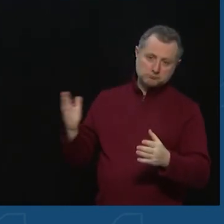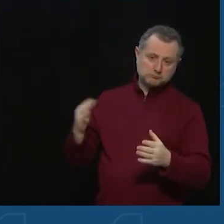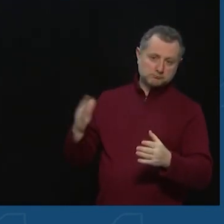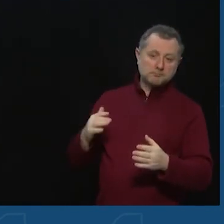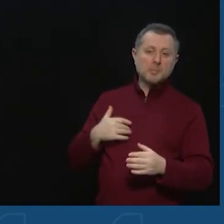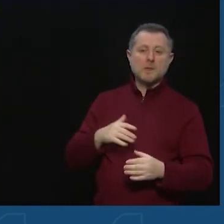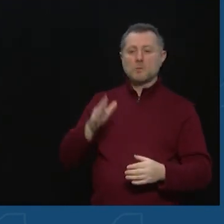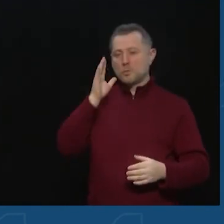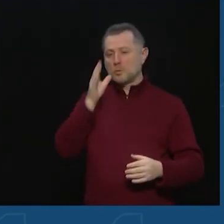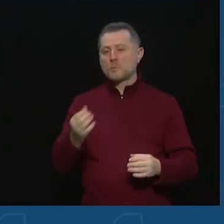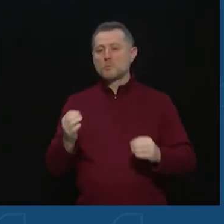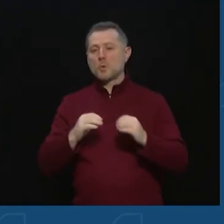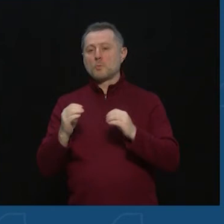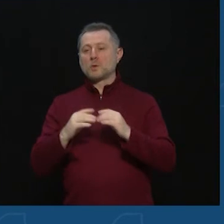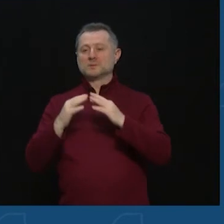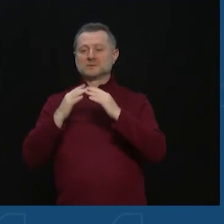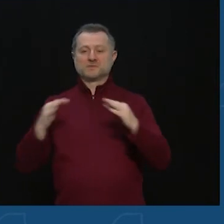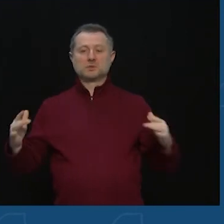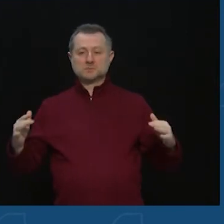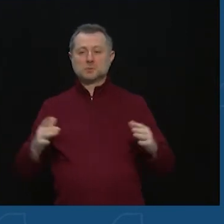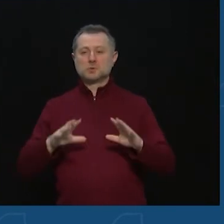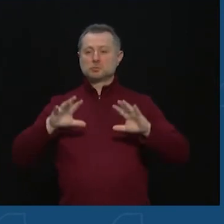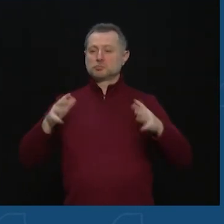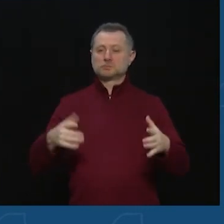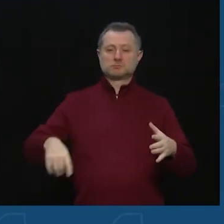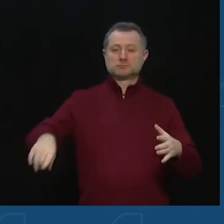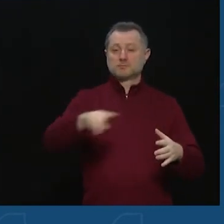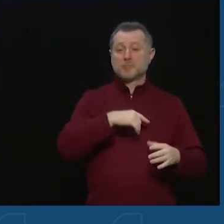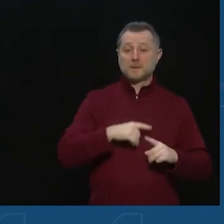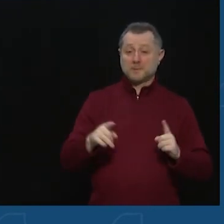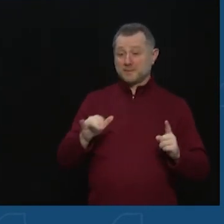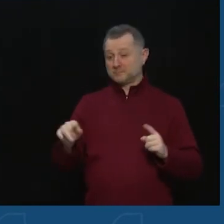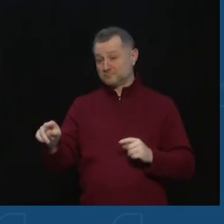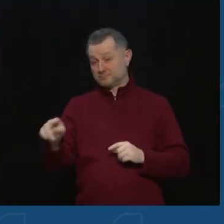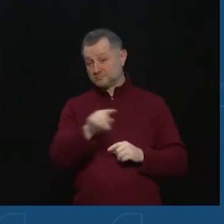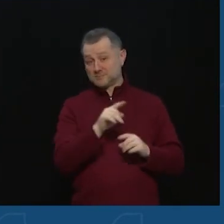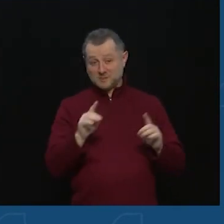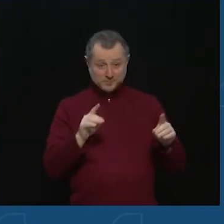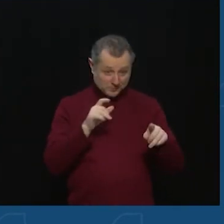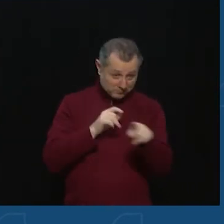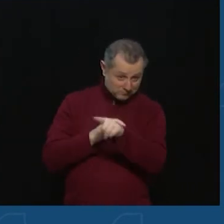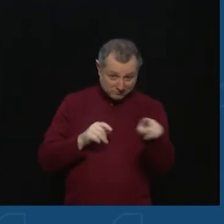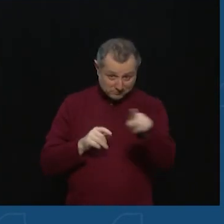ranks. But the people I'm looking at now are going to be part of that change.